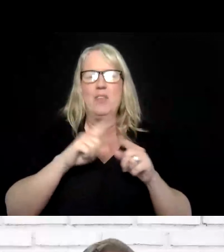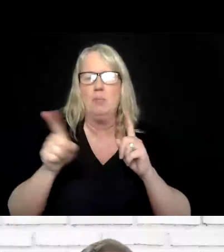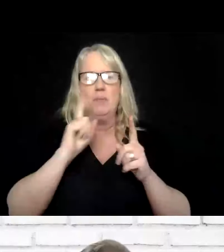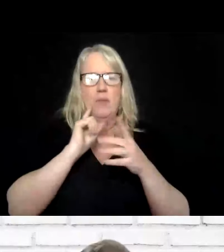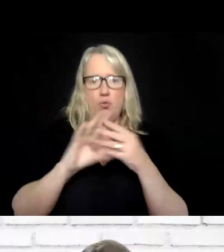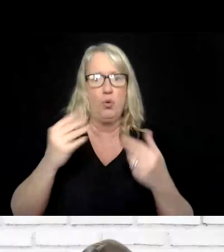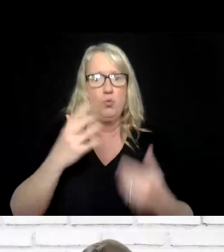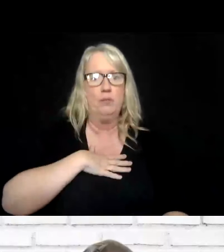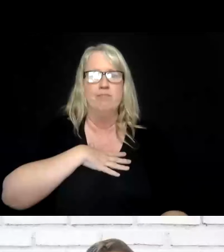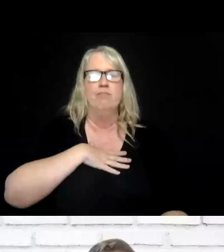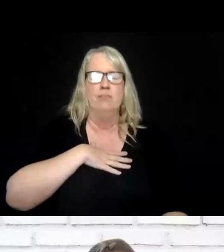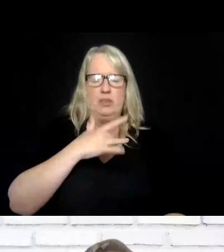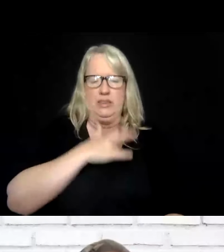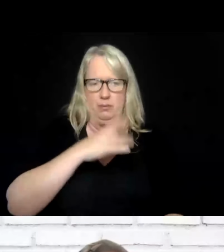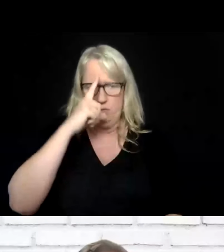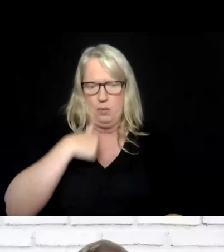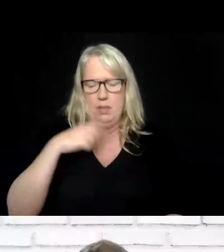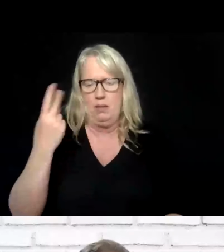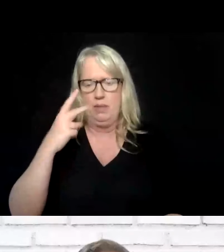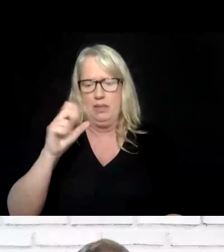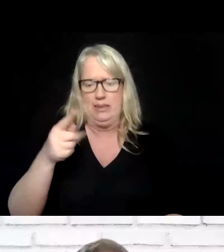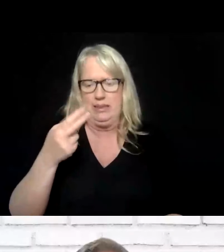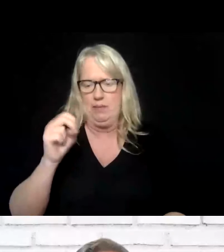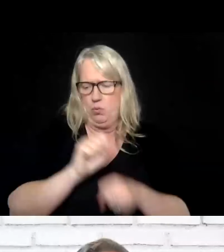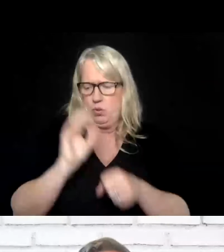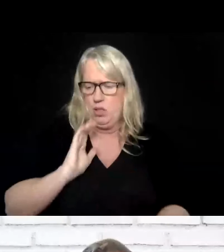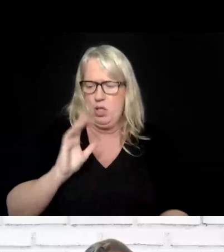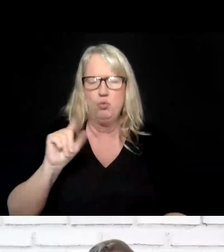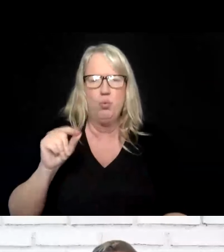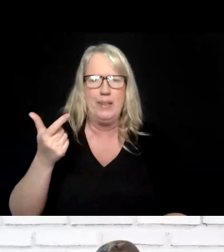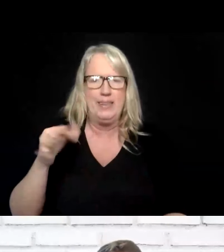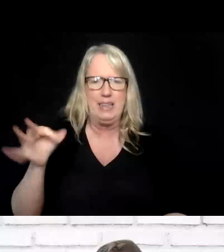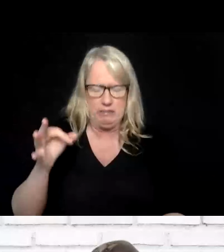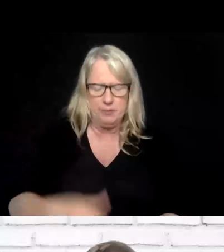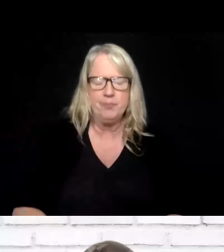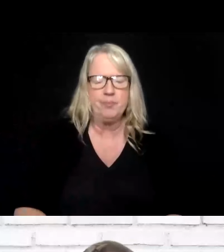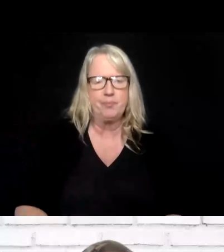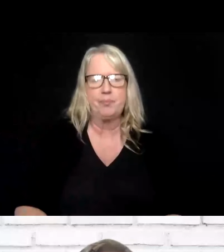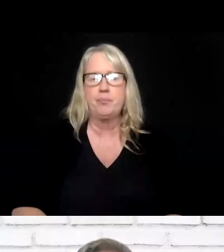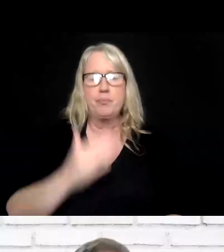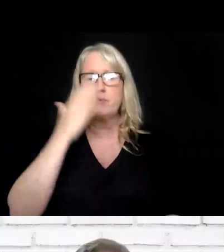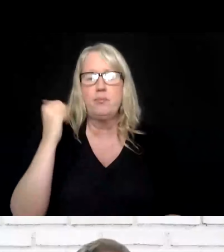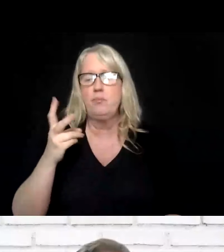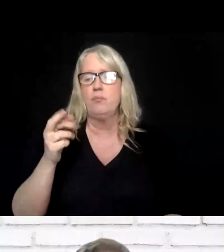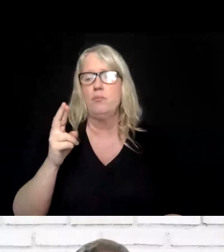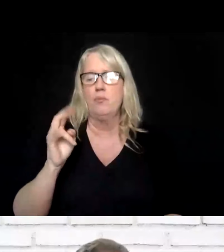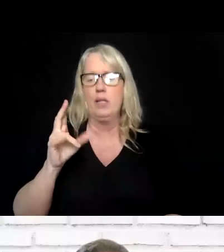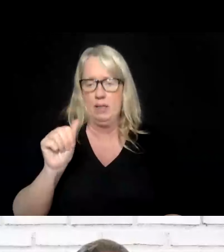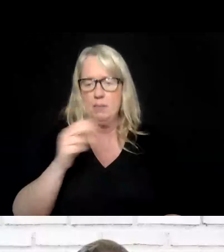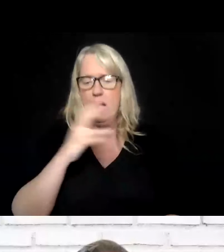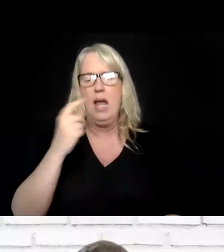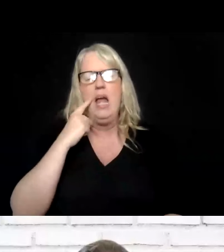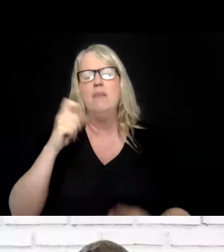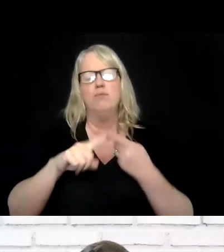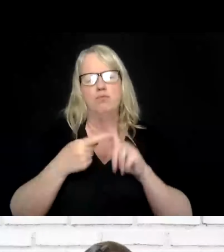and dear to my heart that Stephanie worked on back in 2019 originally, because Veronica is a friend and a colleague of mine